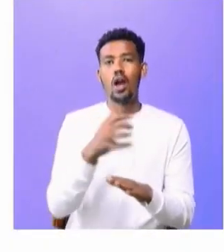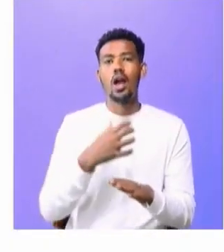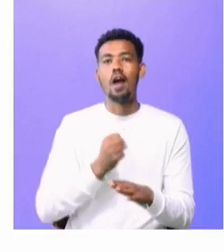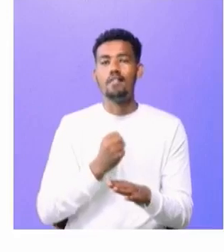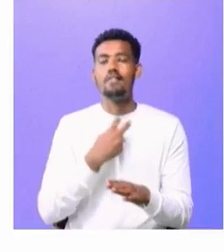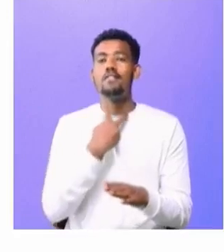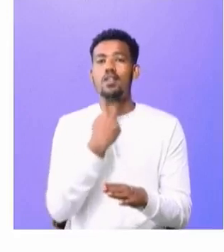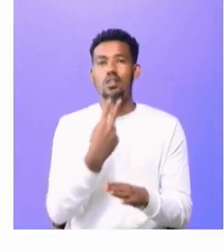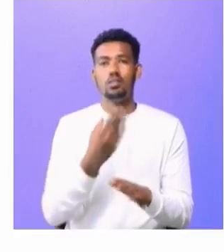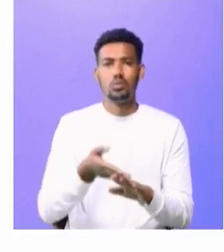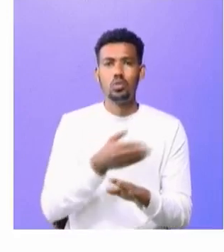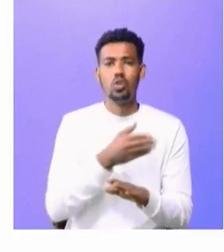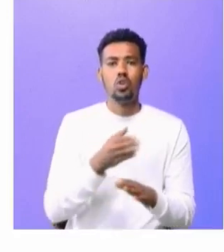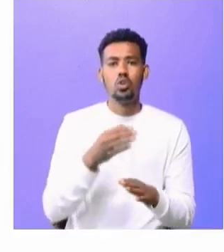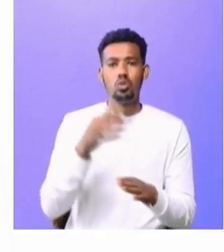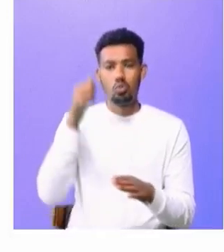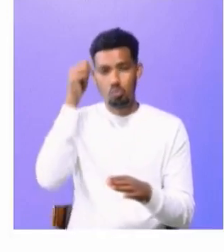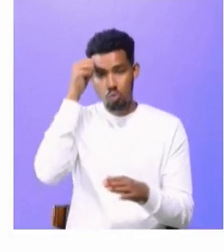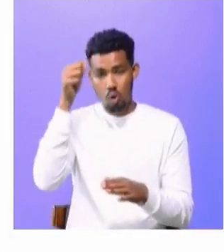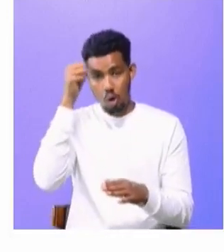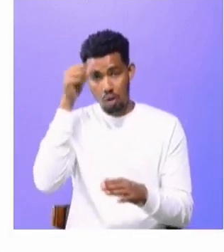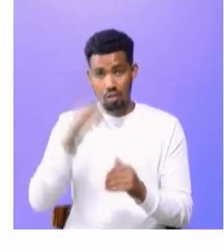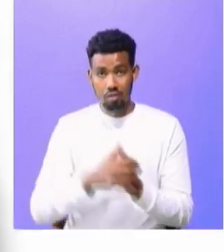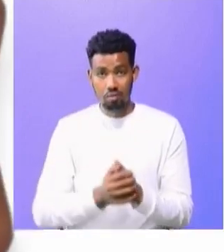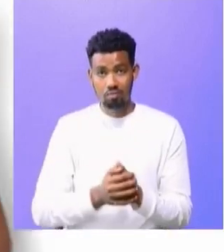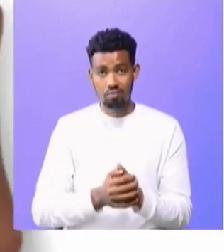boy, boy,